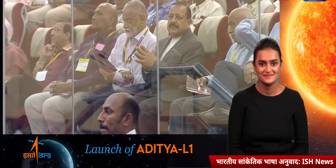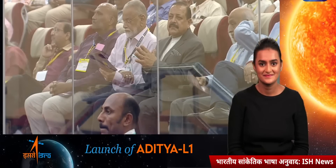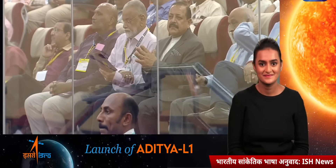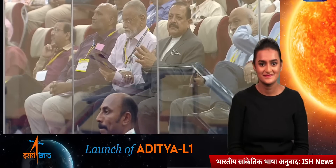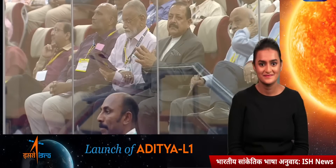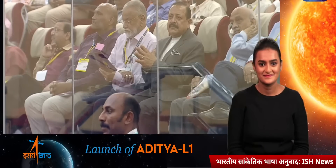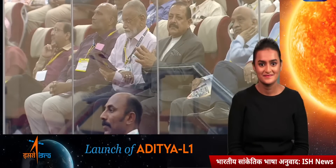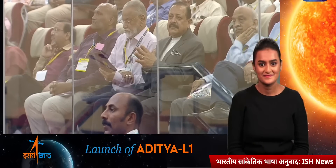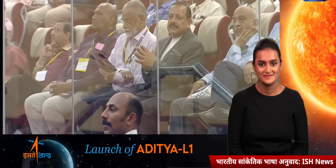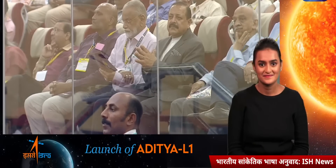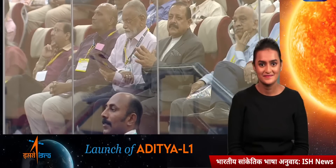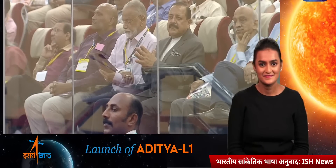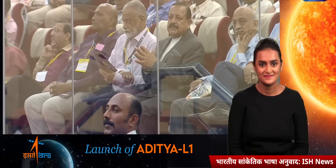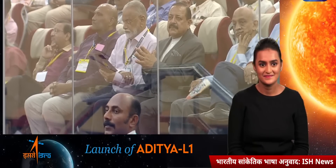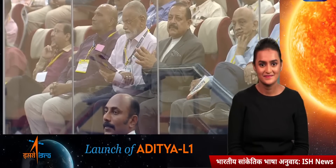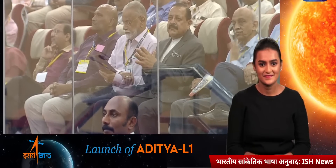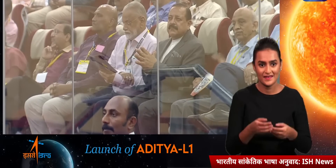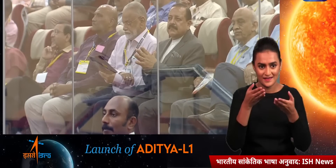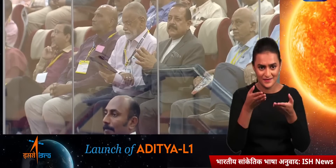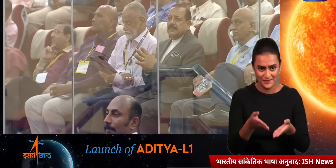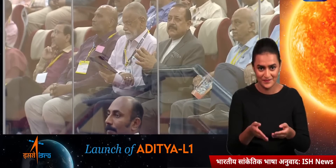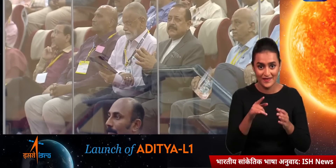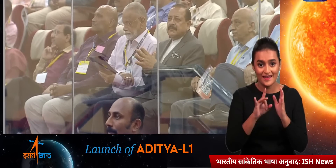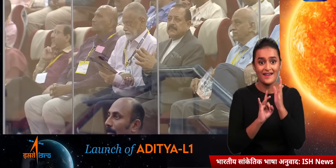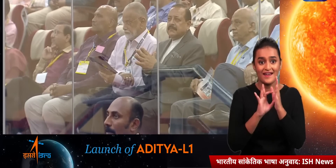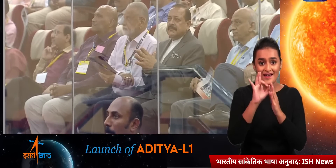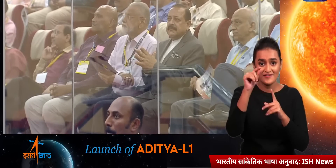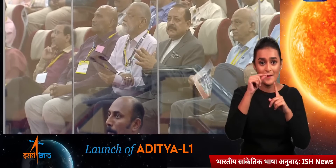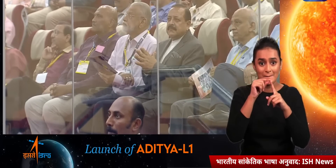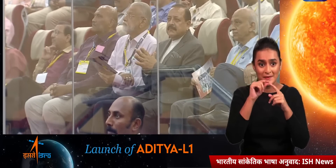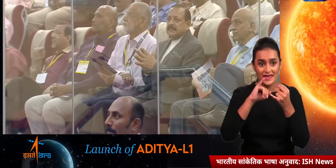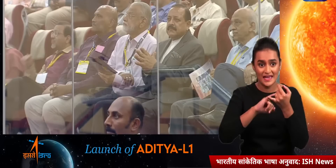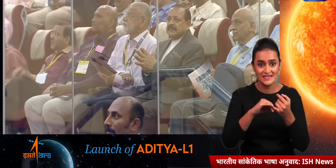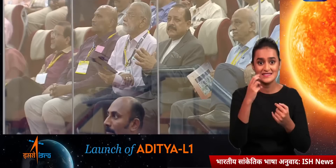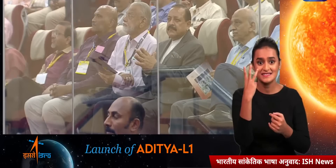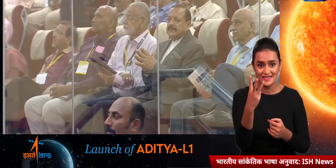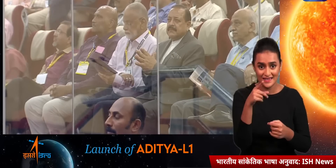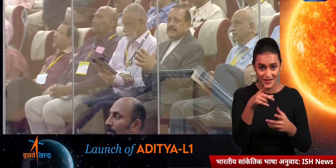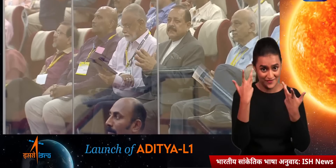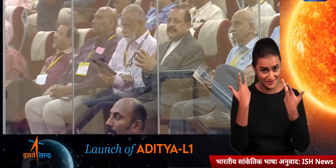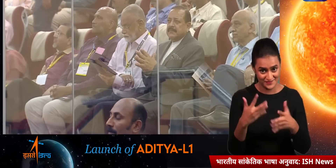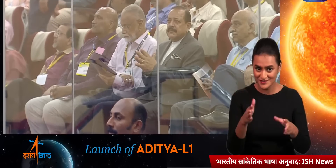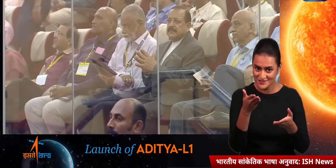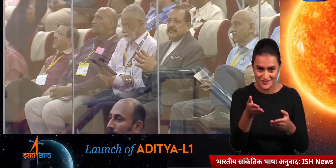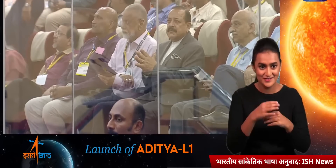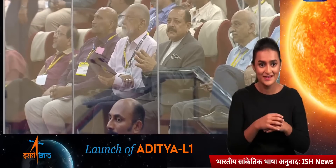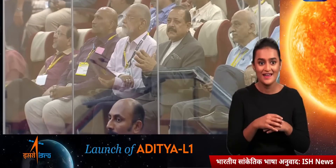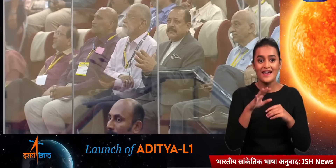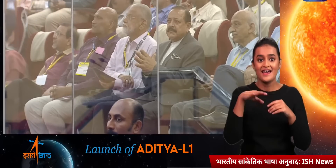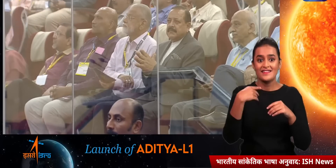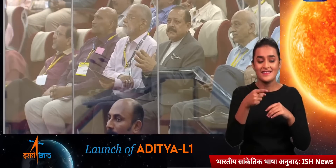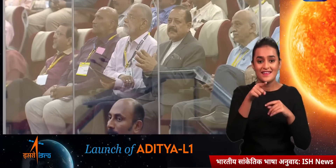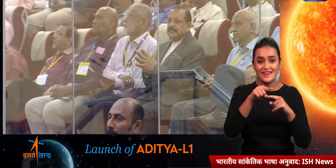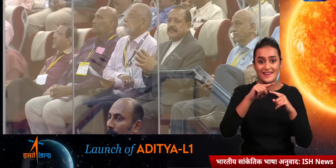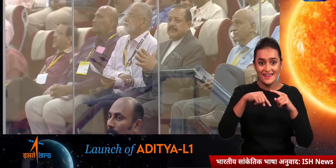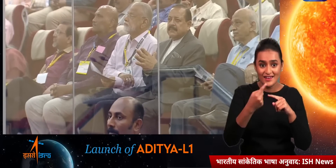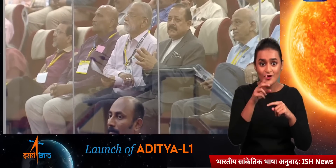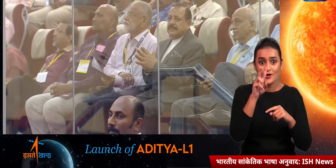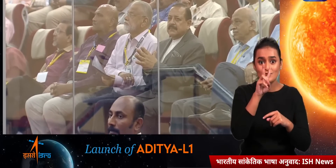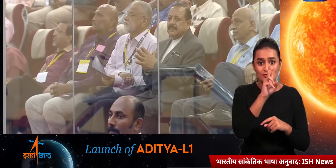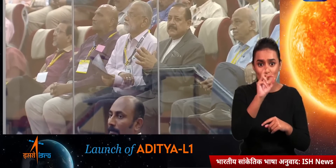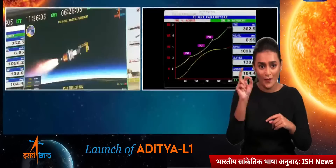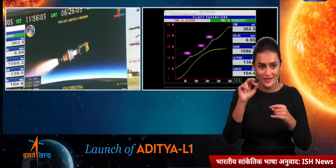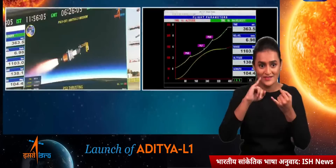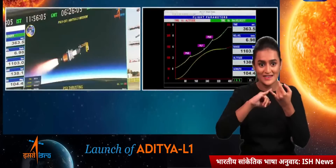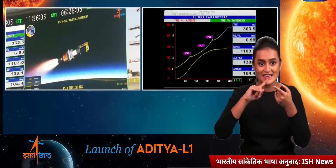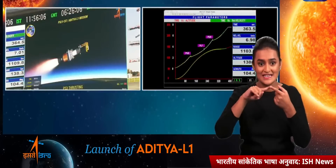For the present mission, after PS3 completes its burn duration, a coast phase of 200 seconds